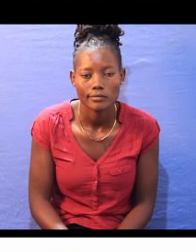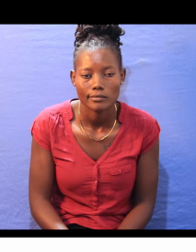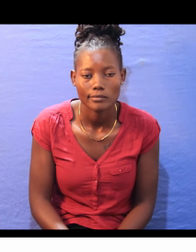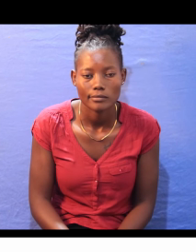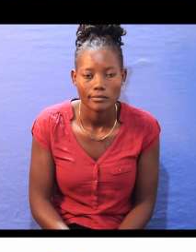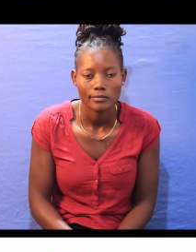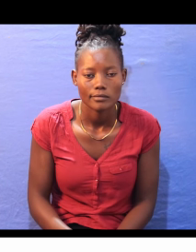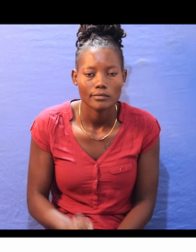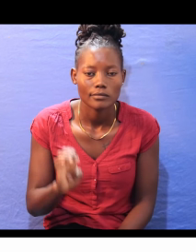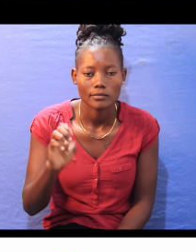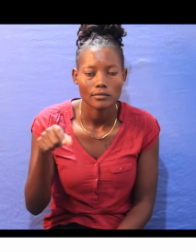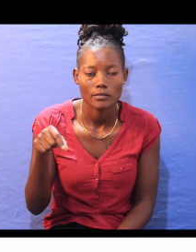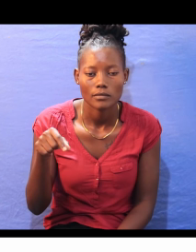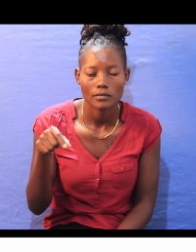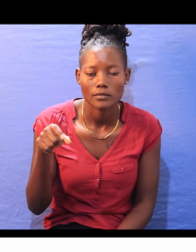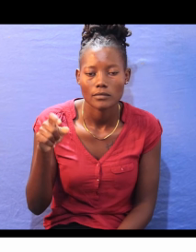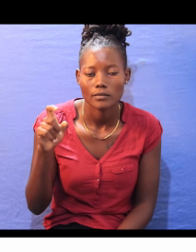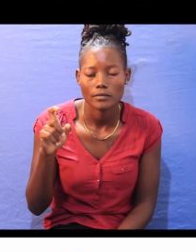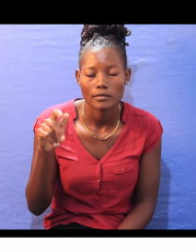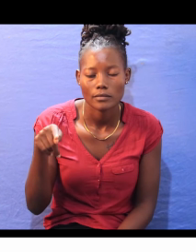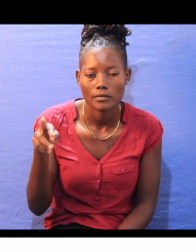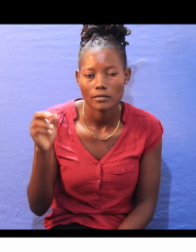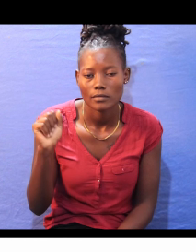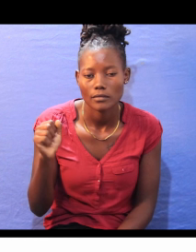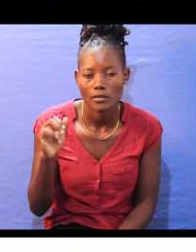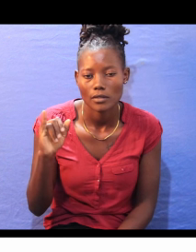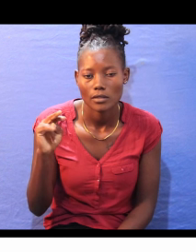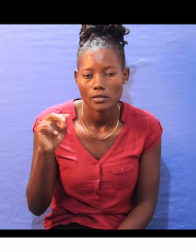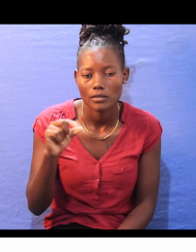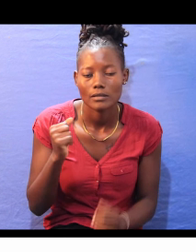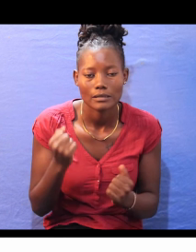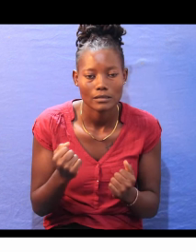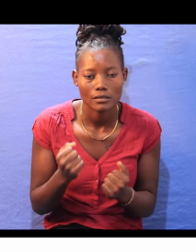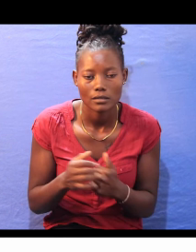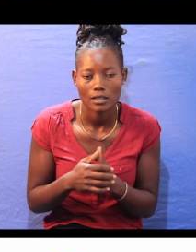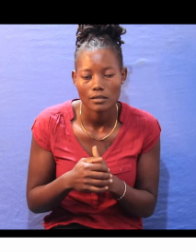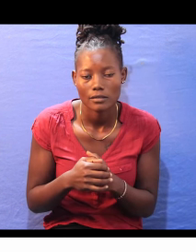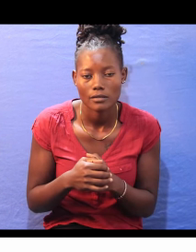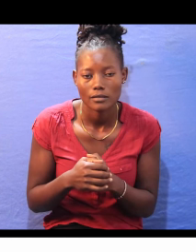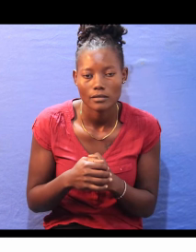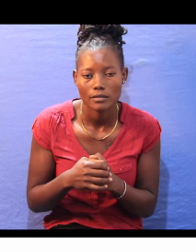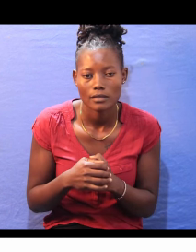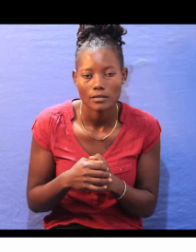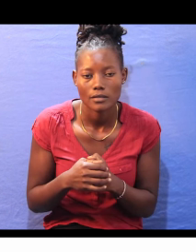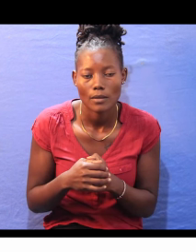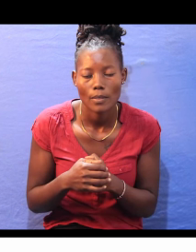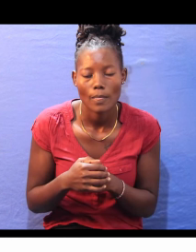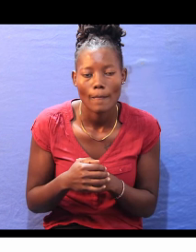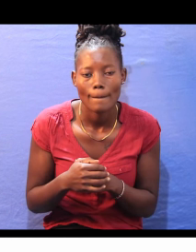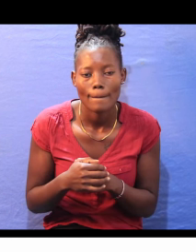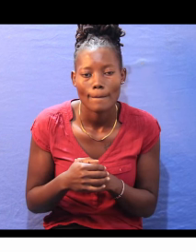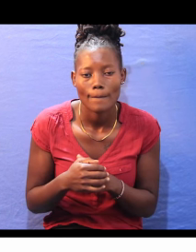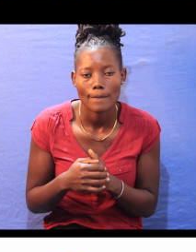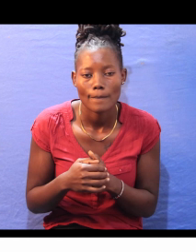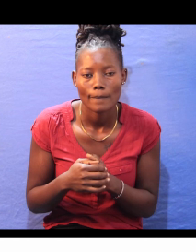Explosive strength is the Olympic weightlifting, shot put, discus throw, hammer throw, and